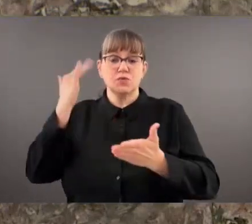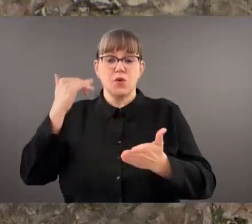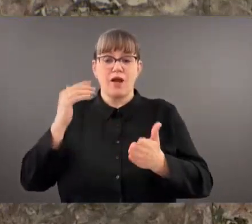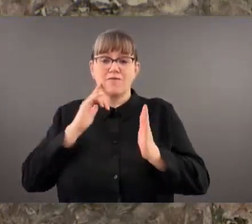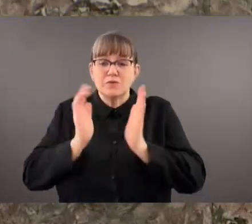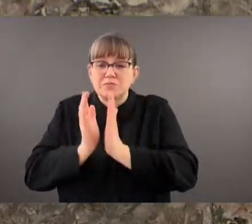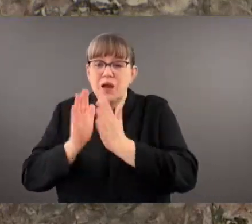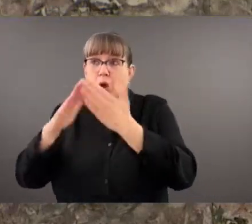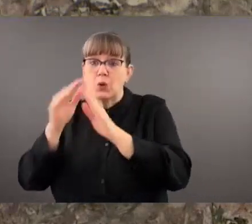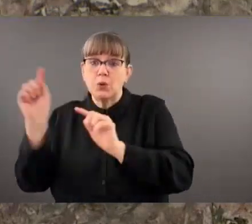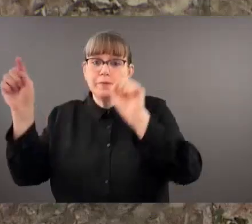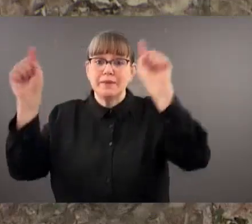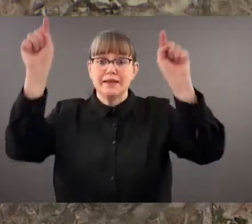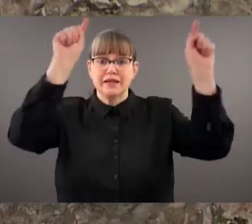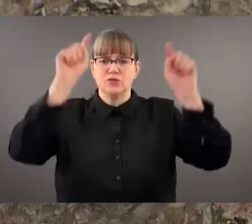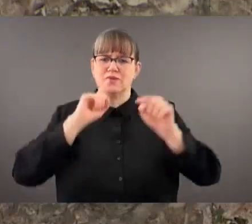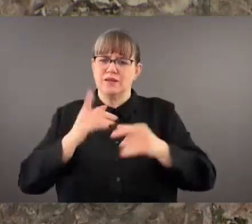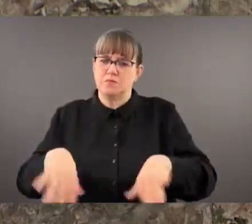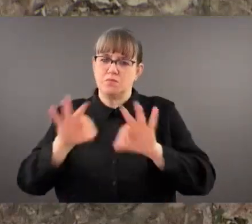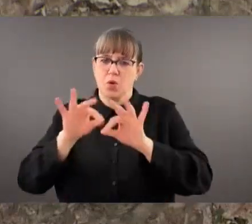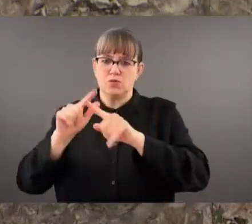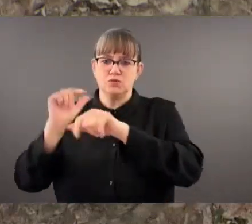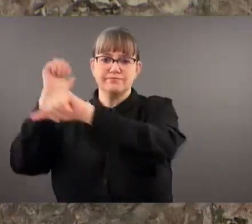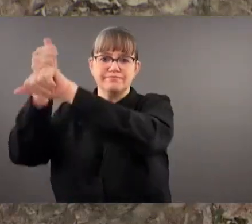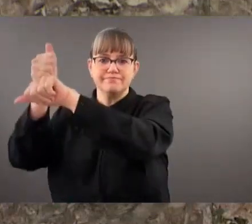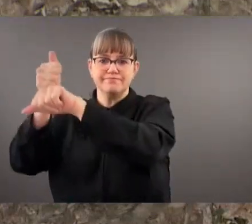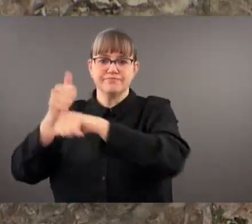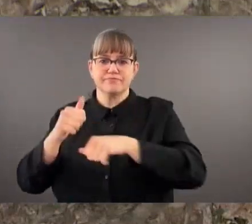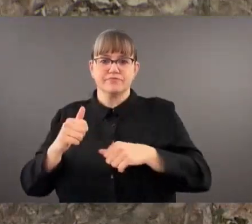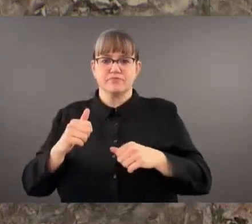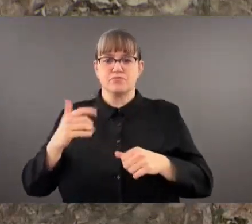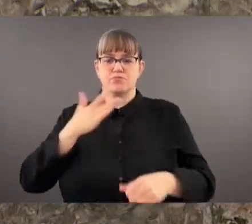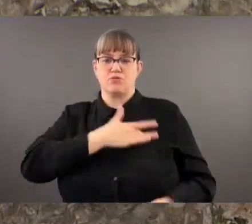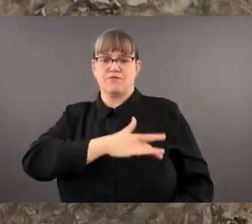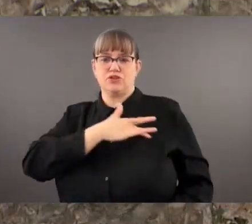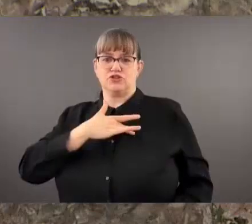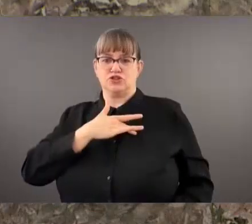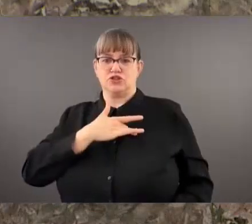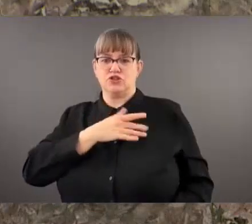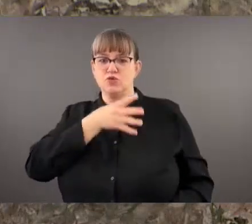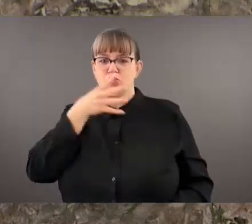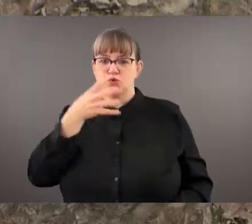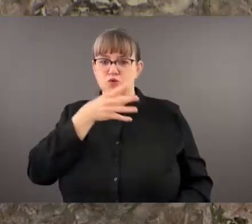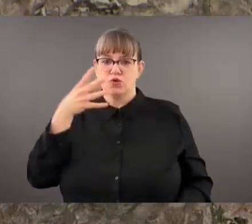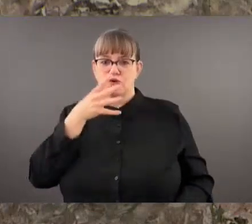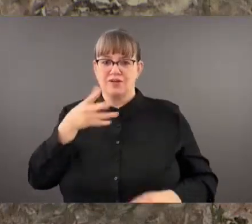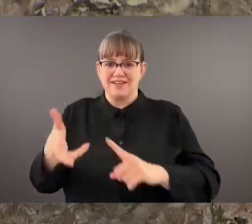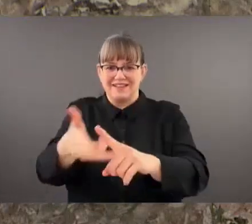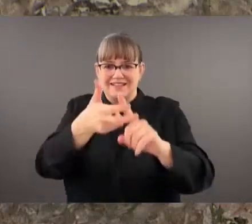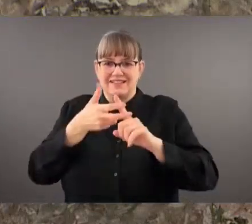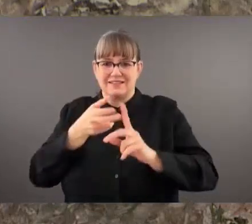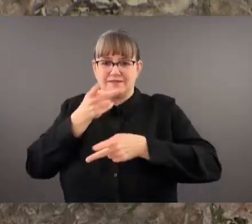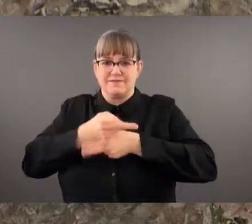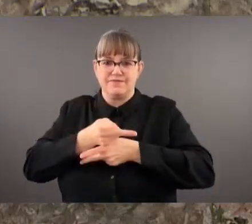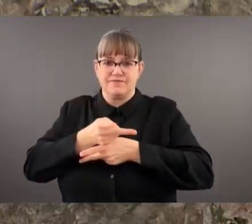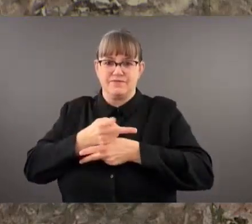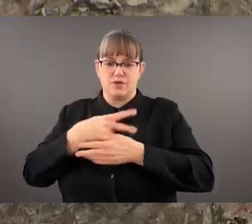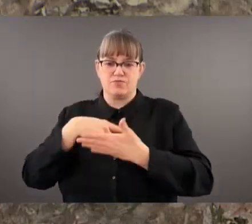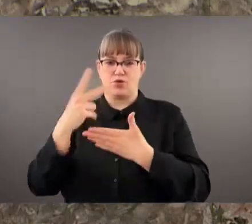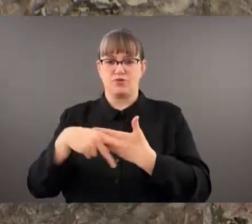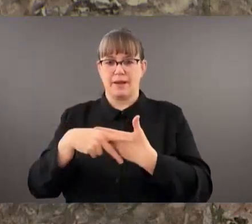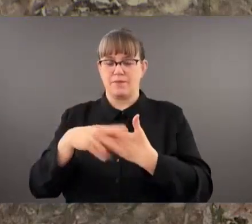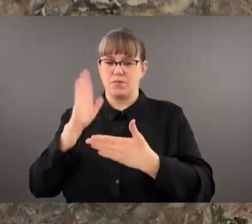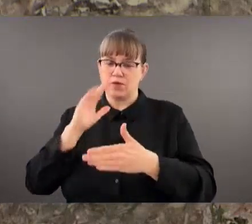Incentive has helped to bring new people into communities. Mr. Speaker, we're going to continue these programs. We're going to continue this work because we